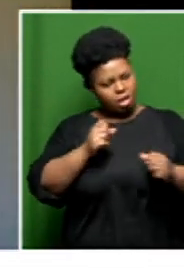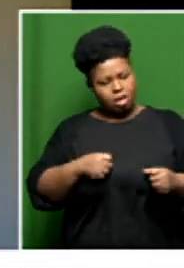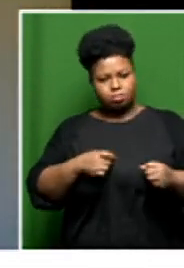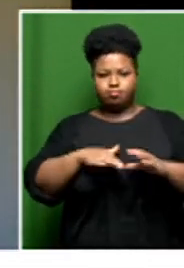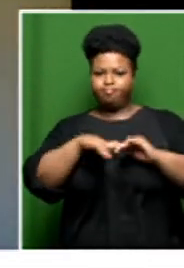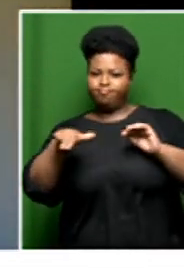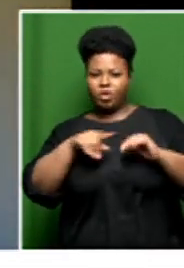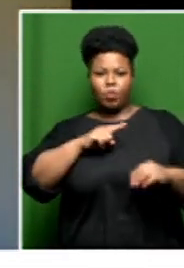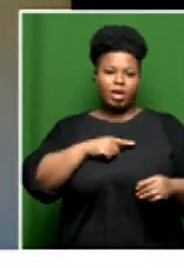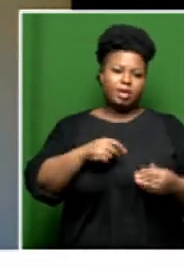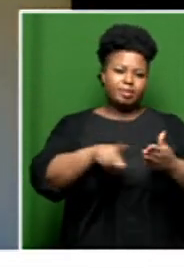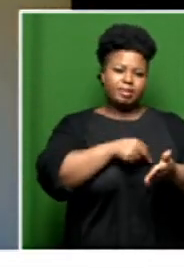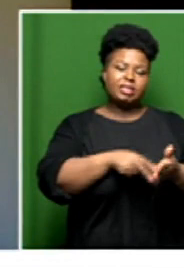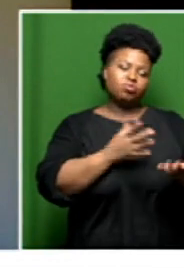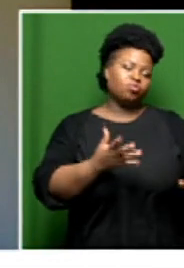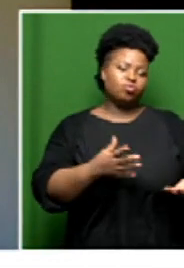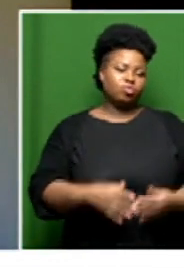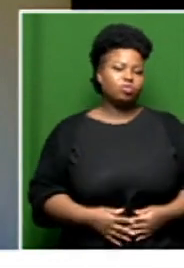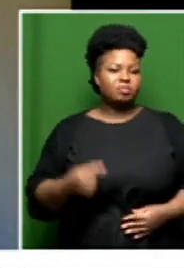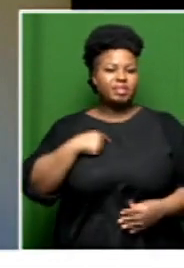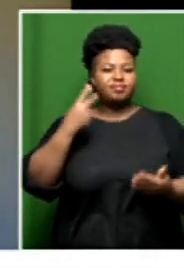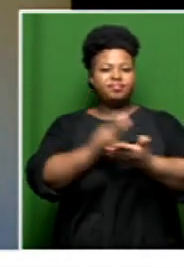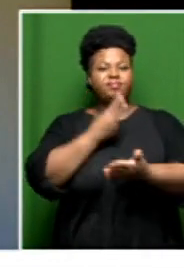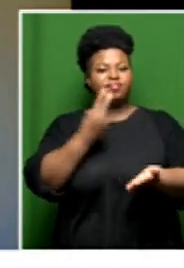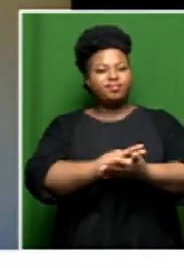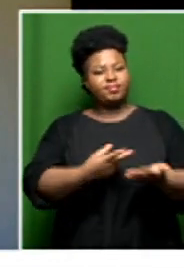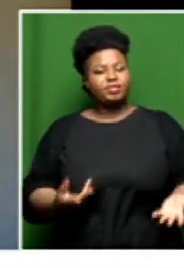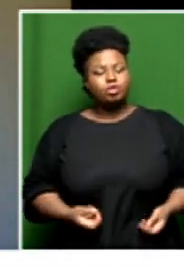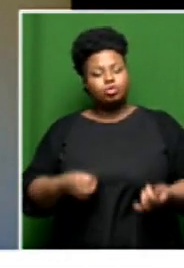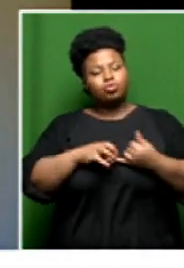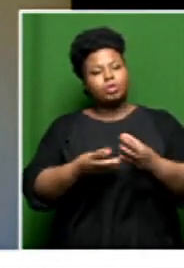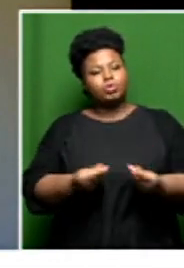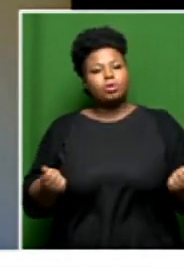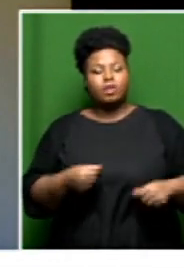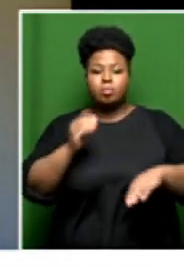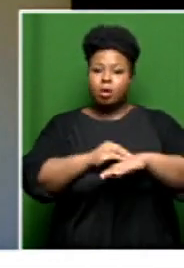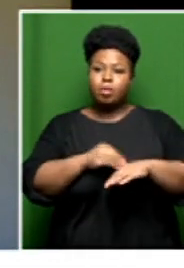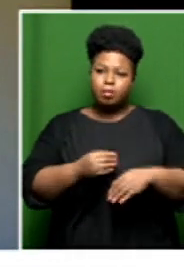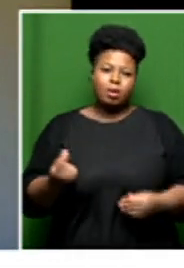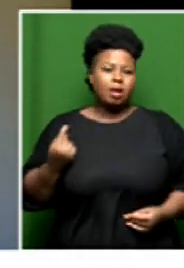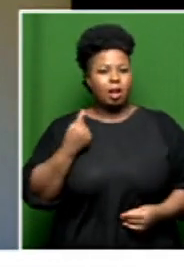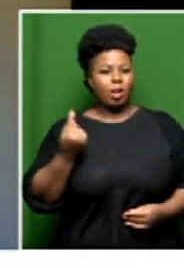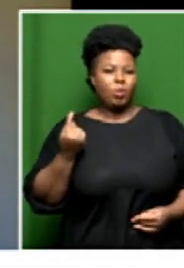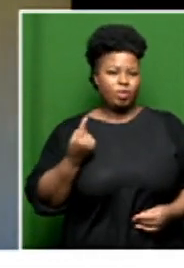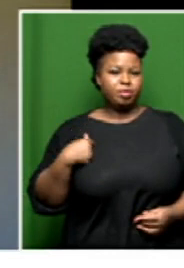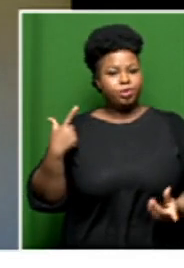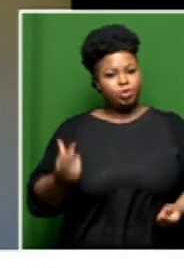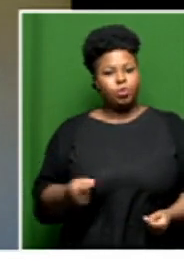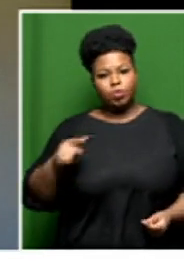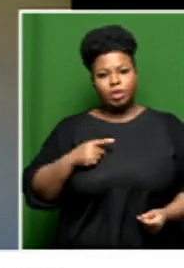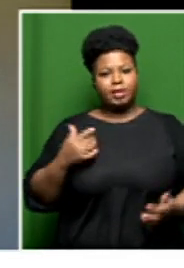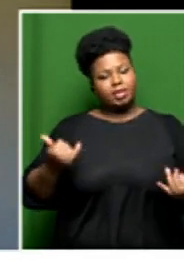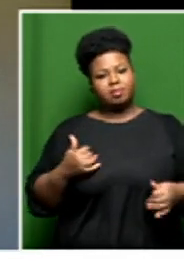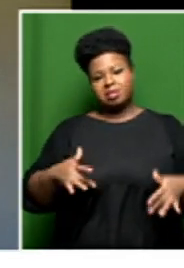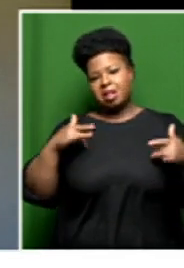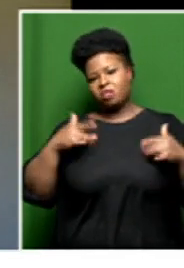of it because I've been so used to problem solving and dance alone in different aspects of it that it actually became